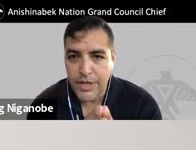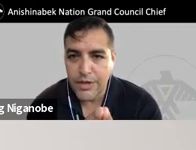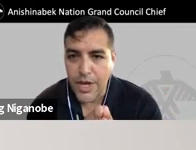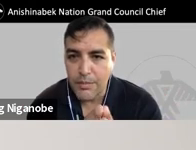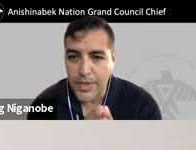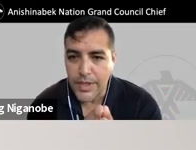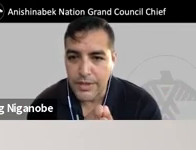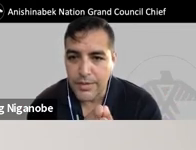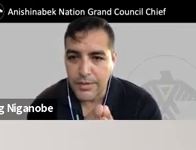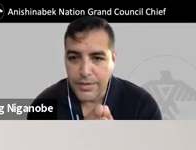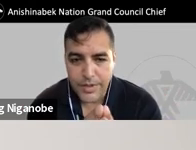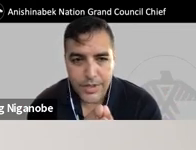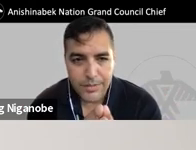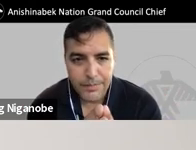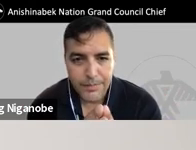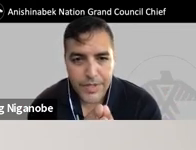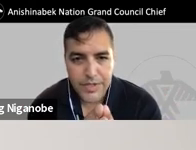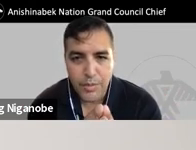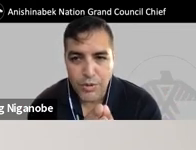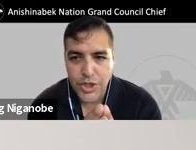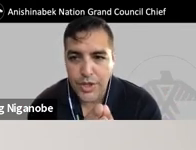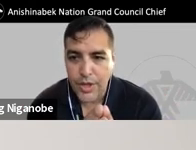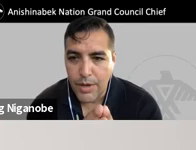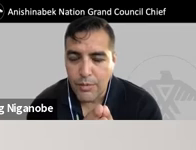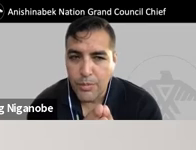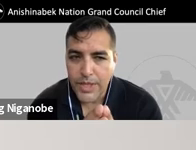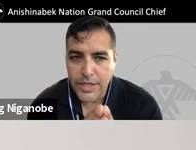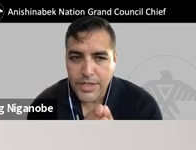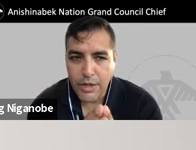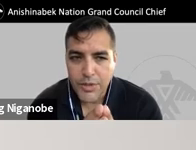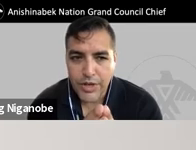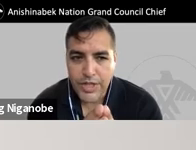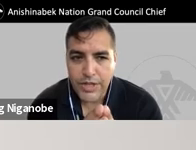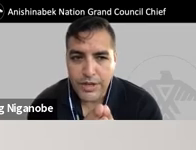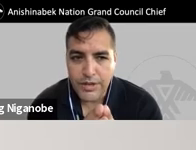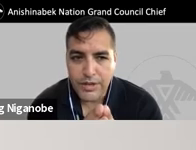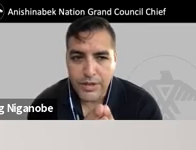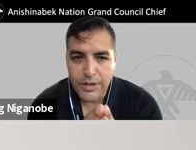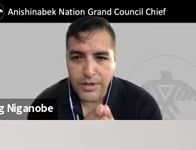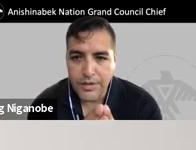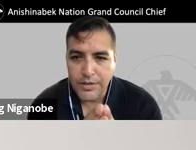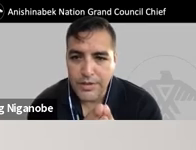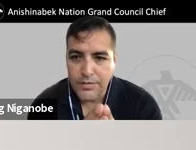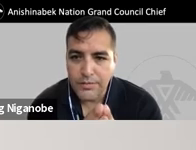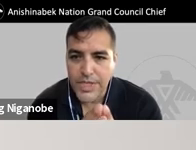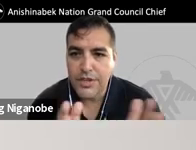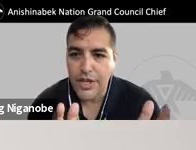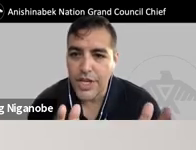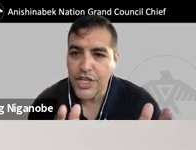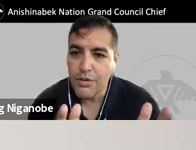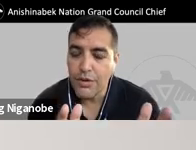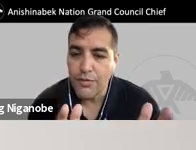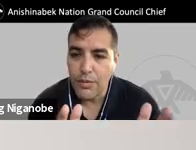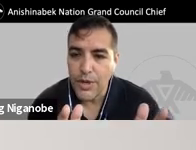and we take our time in this approach. And we're hoping that this helps strengthen our